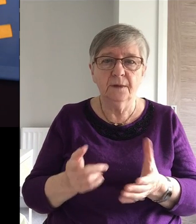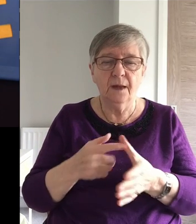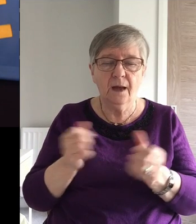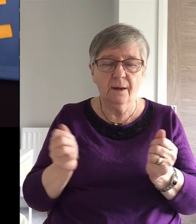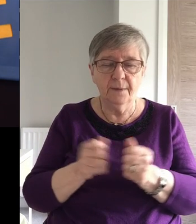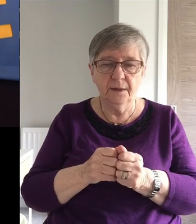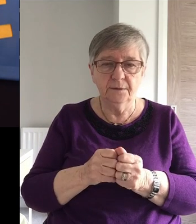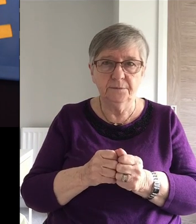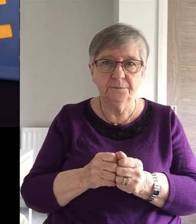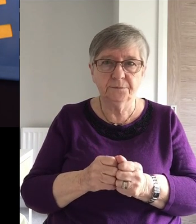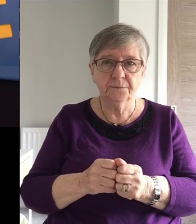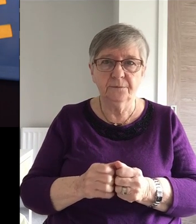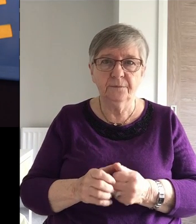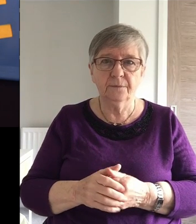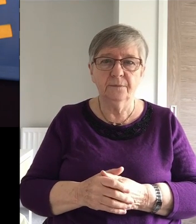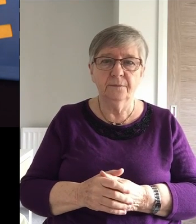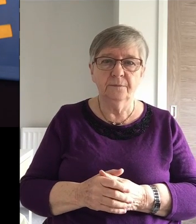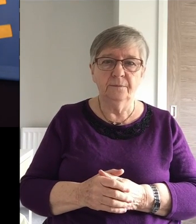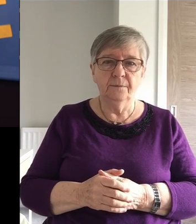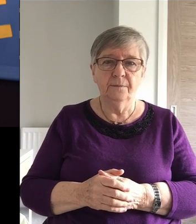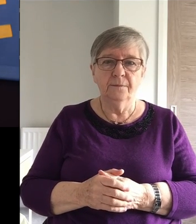Amen.